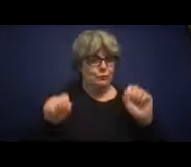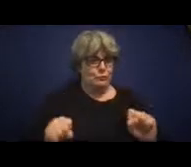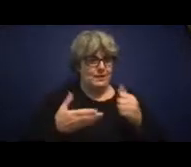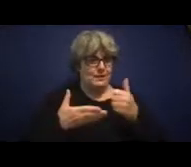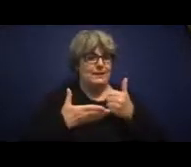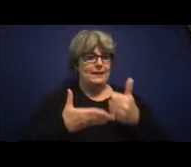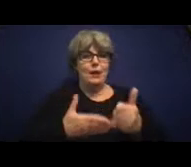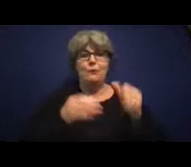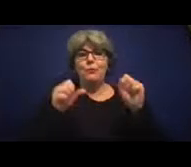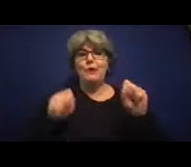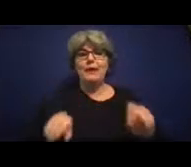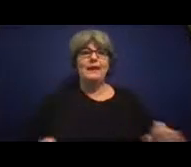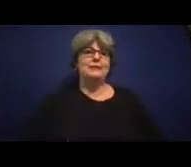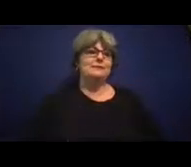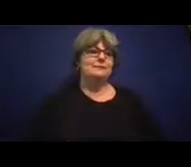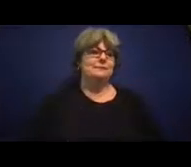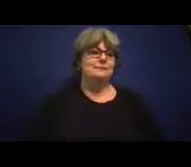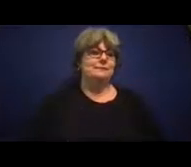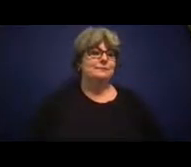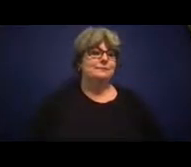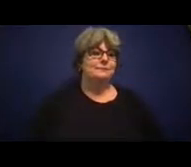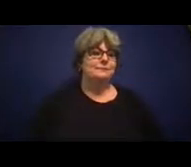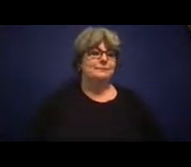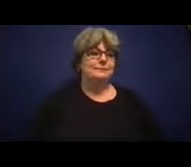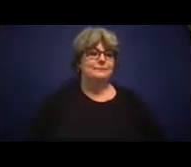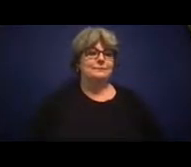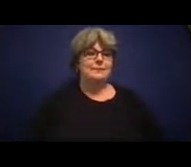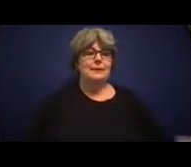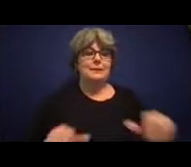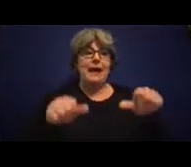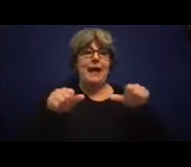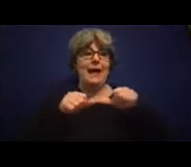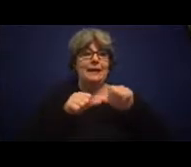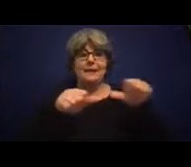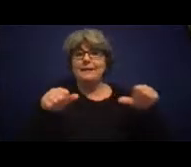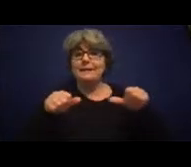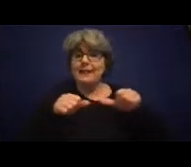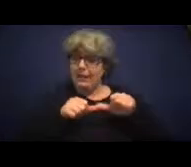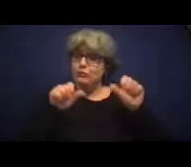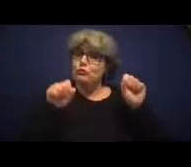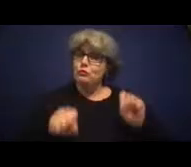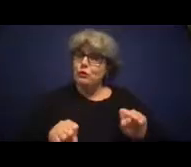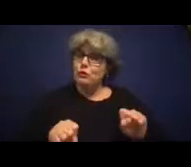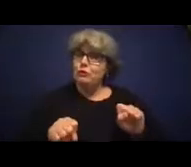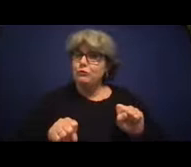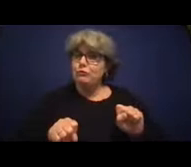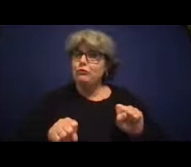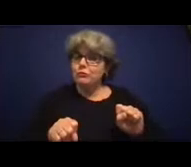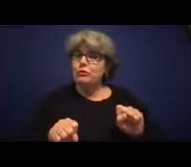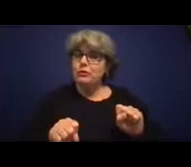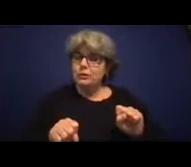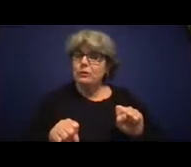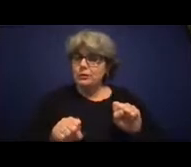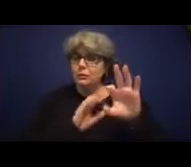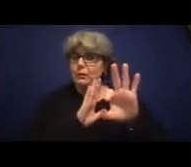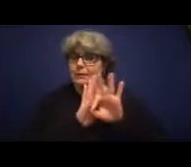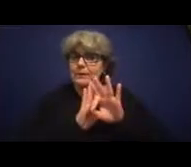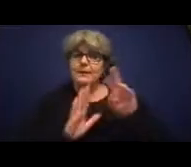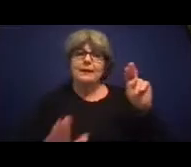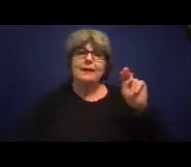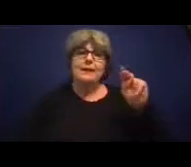about it. By putting in these protected areas, we were actually able to see that when we designate MPAs and